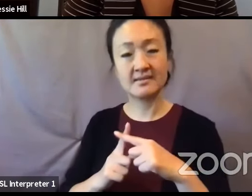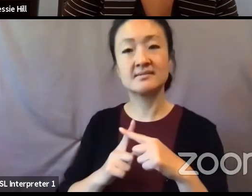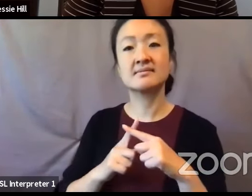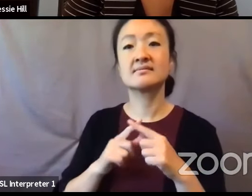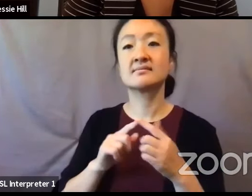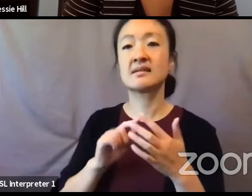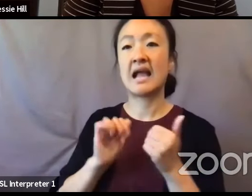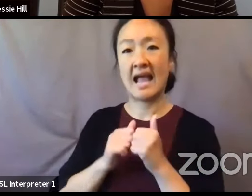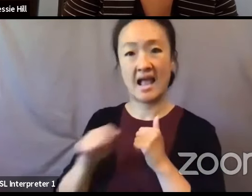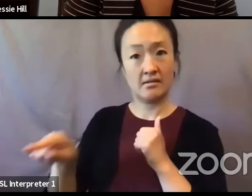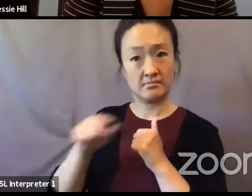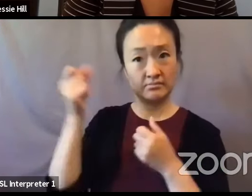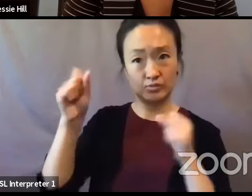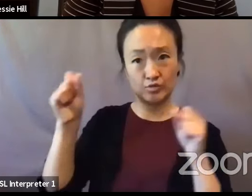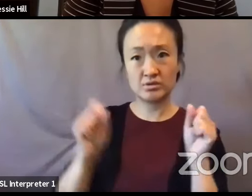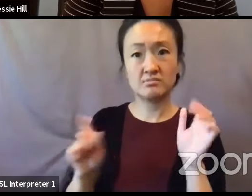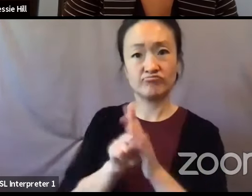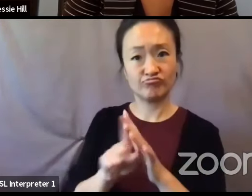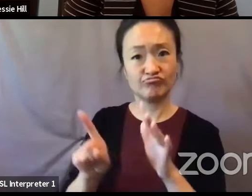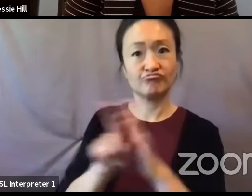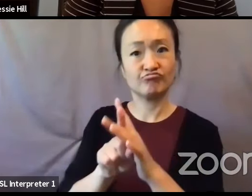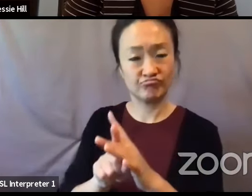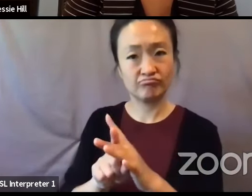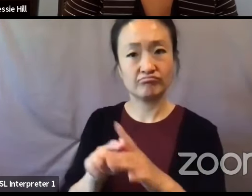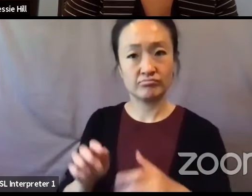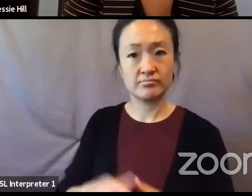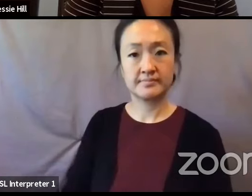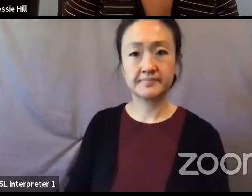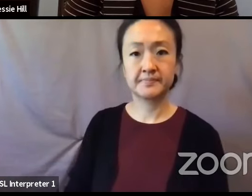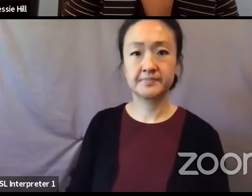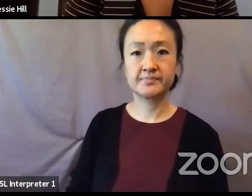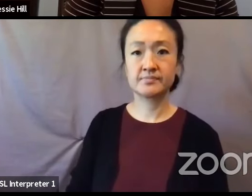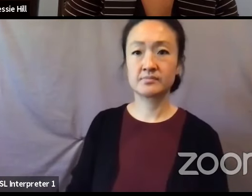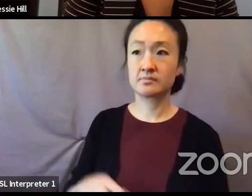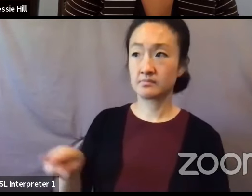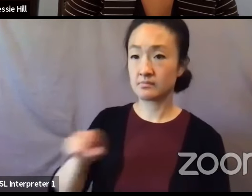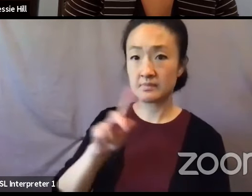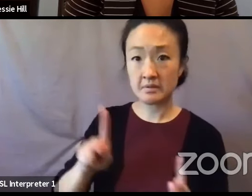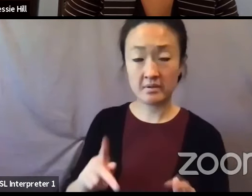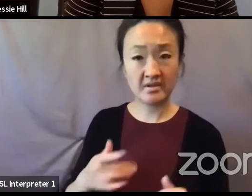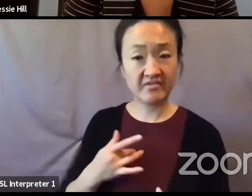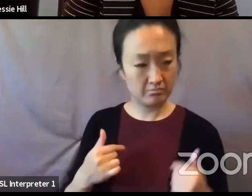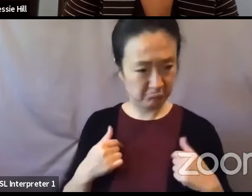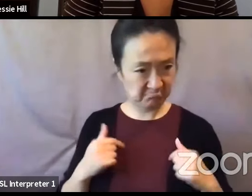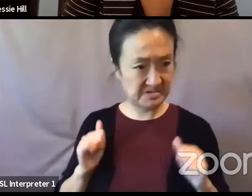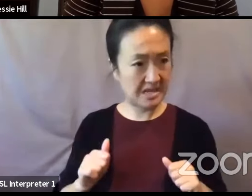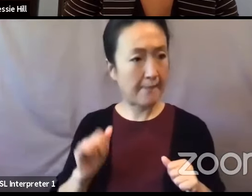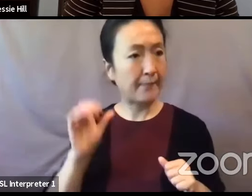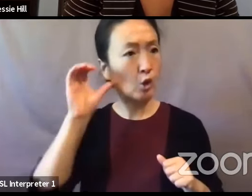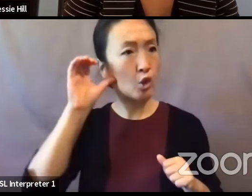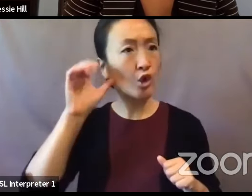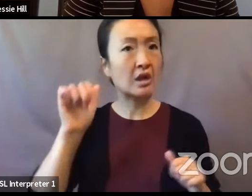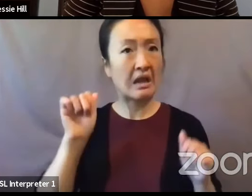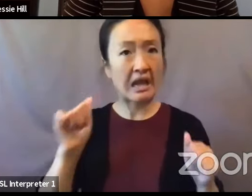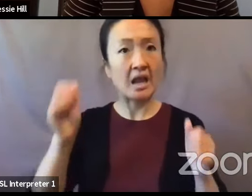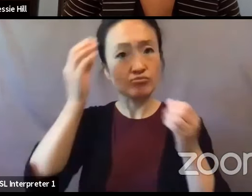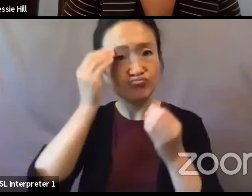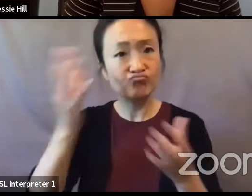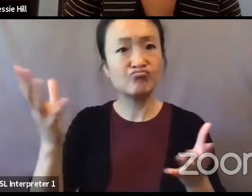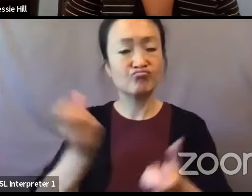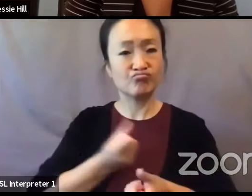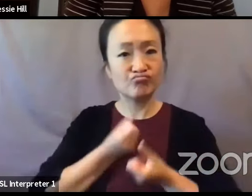those protests may manifest themselves, the extent to which people feel they can be heard through civil, peaceful protest